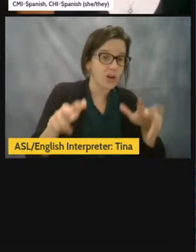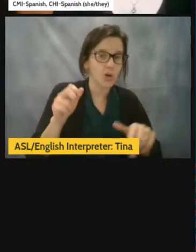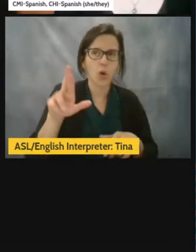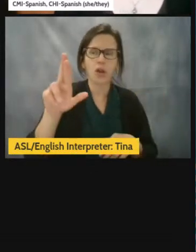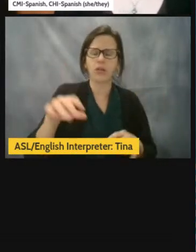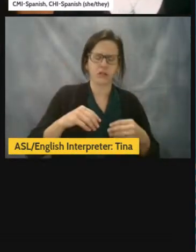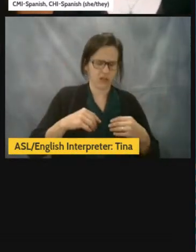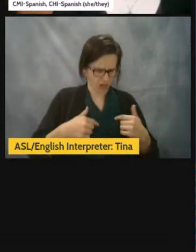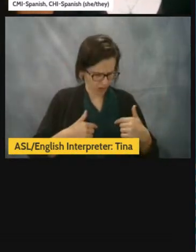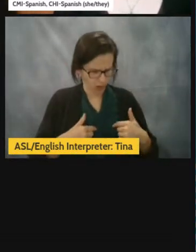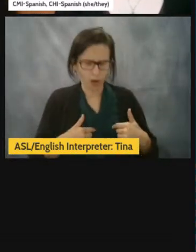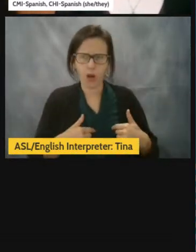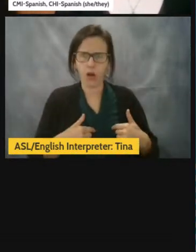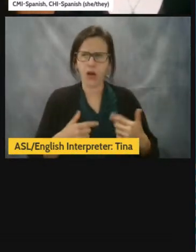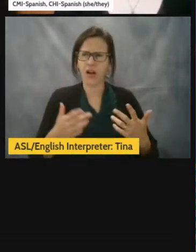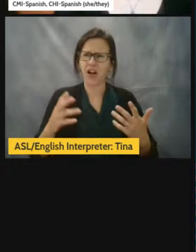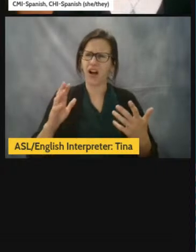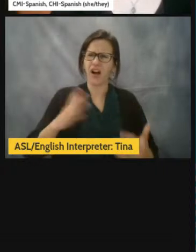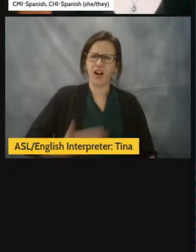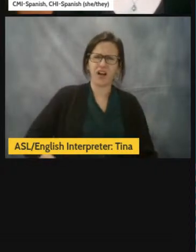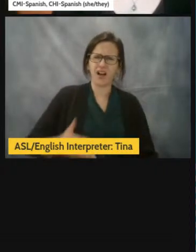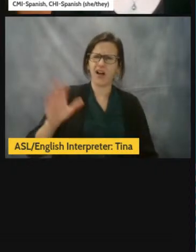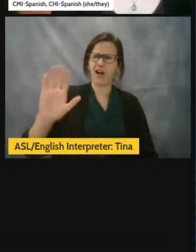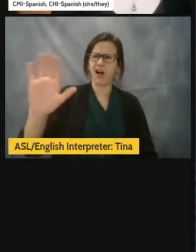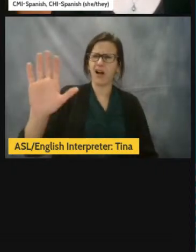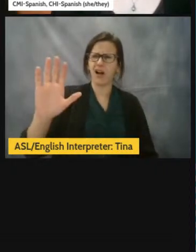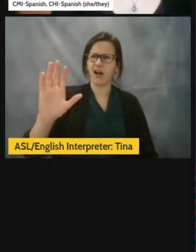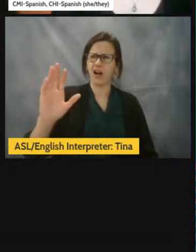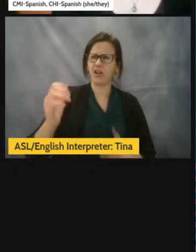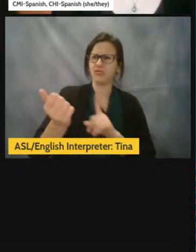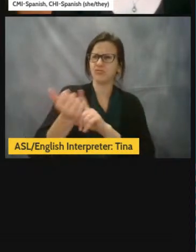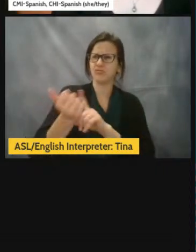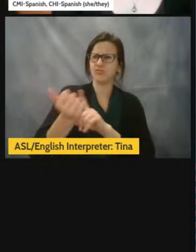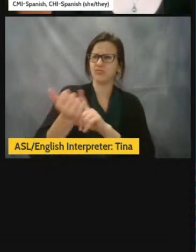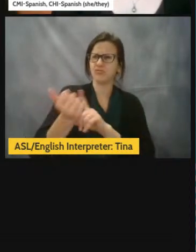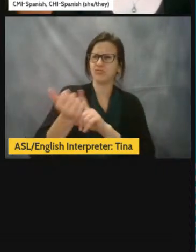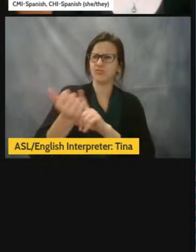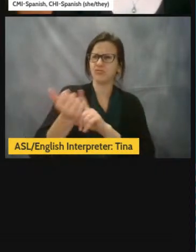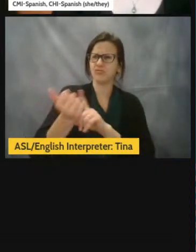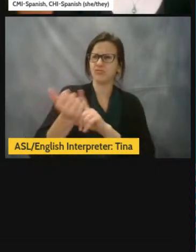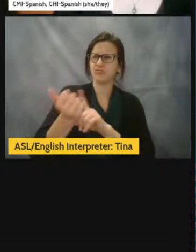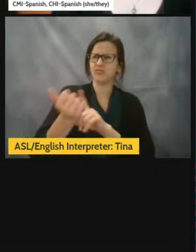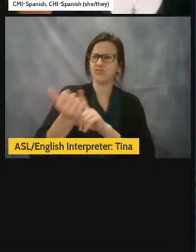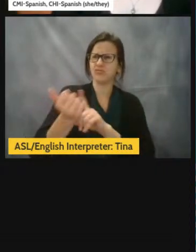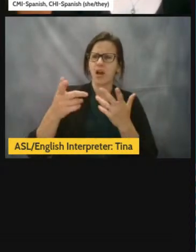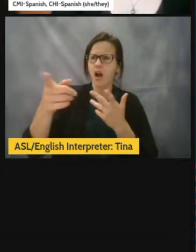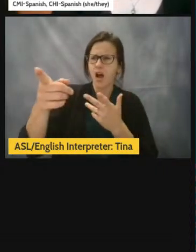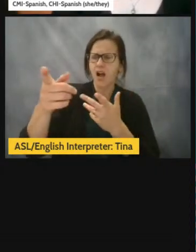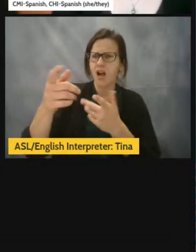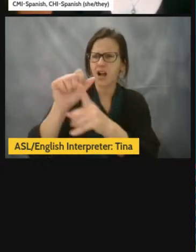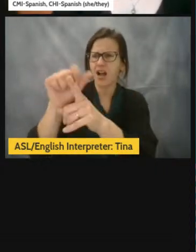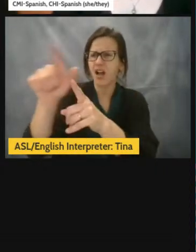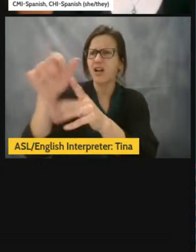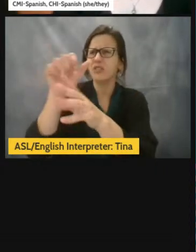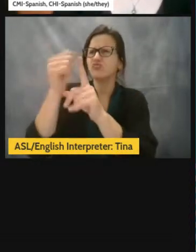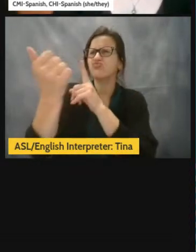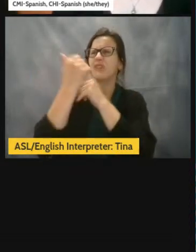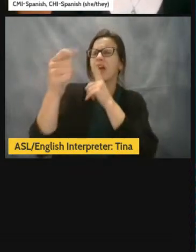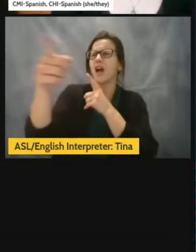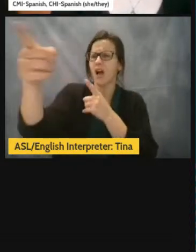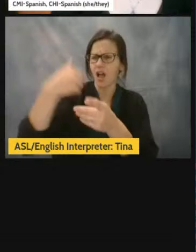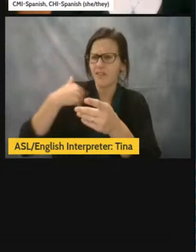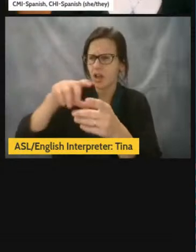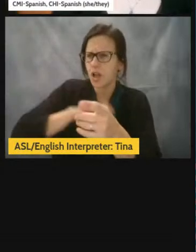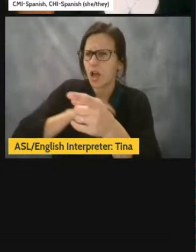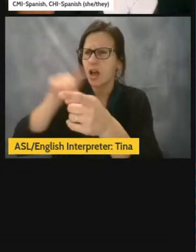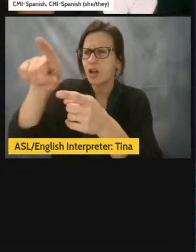might be a little upset. They might be like, I was tricked. I thought you were trans and I thought I was safe with you. But now I see you're wearing